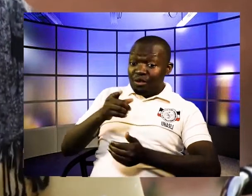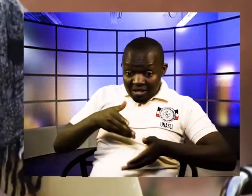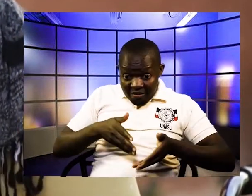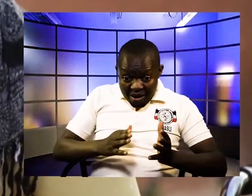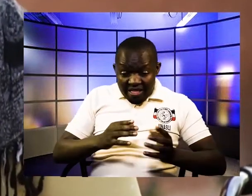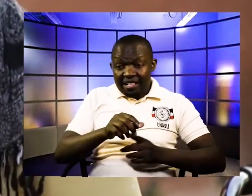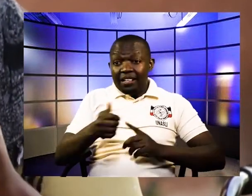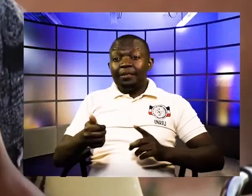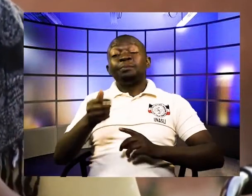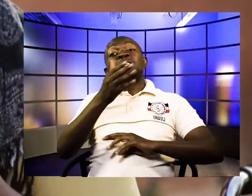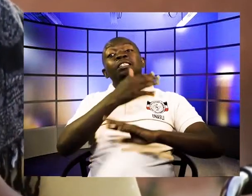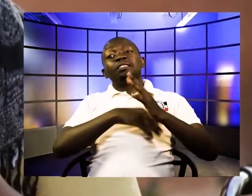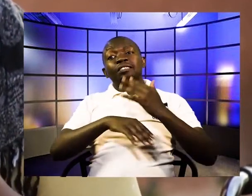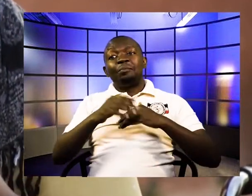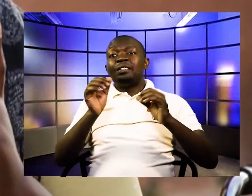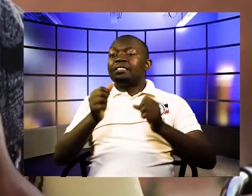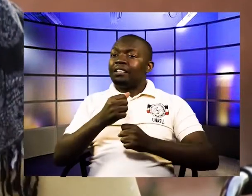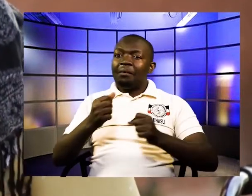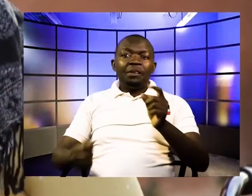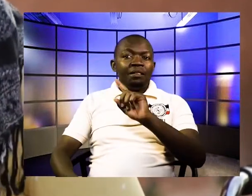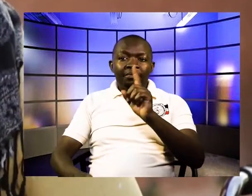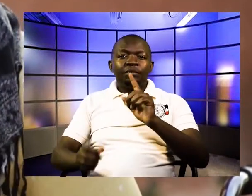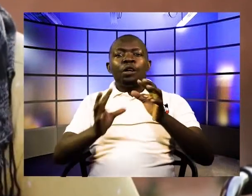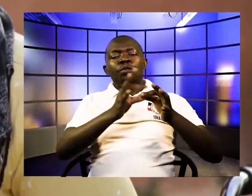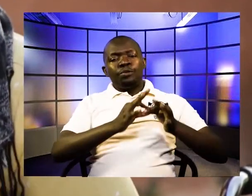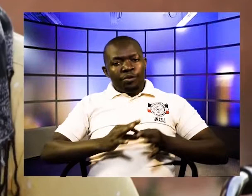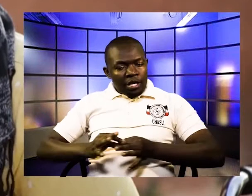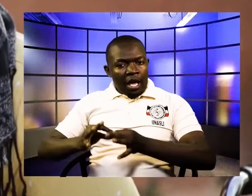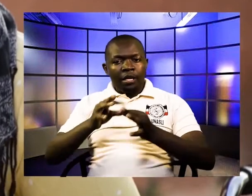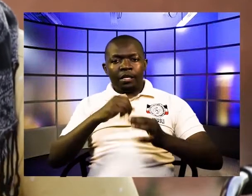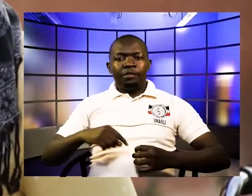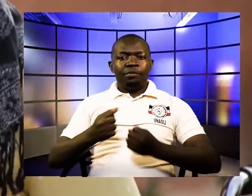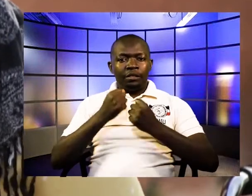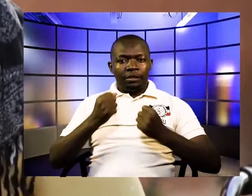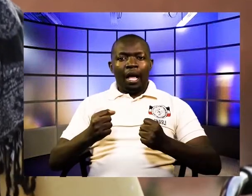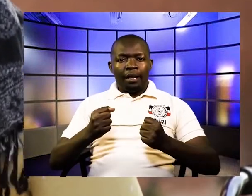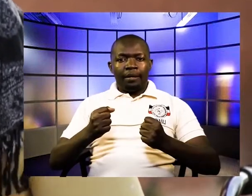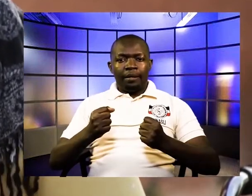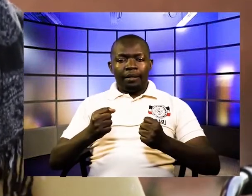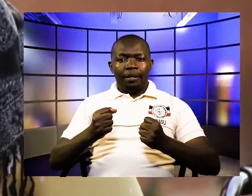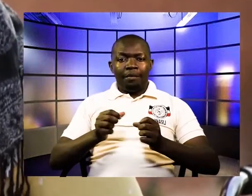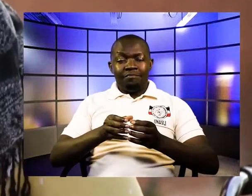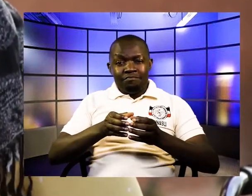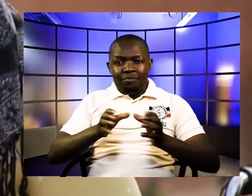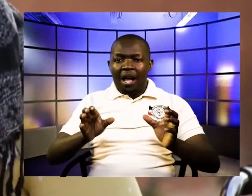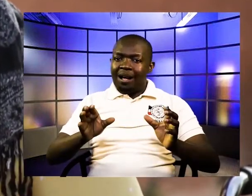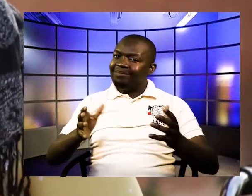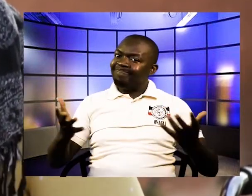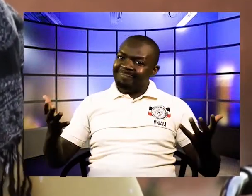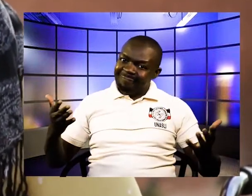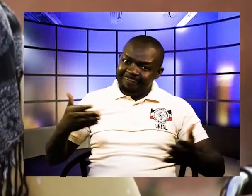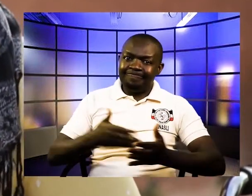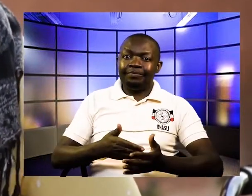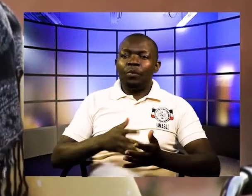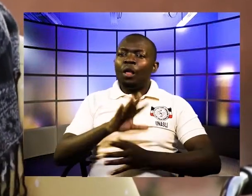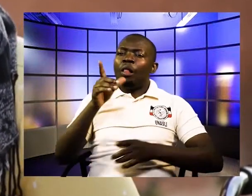Exactly. Disability is not inability. United we stand, divided we fall. Everyone has an equal right to be treated